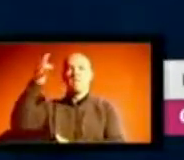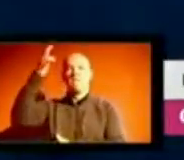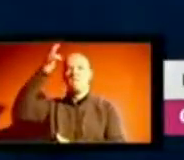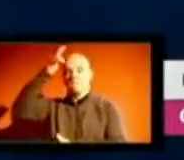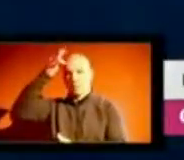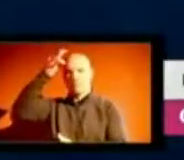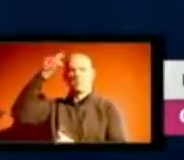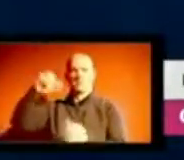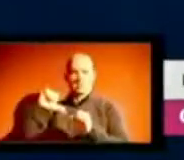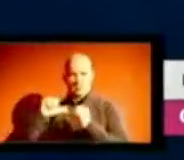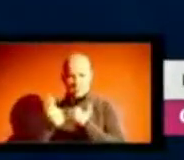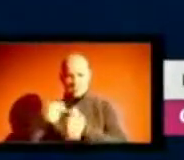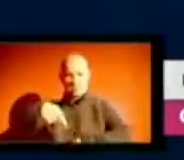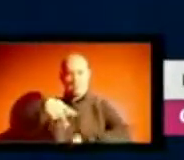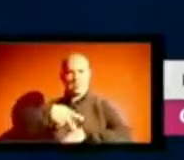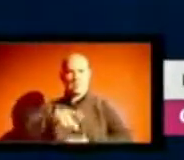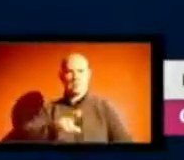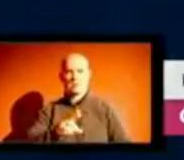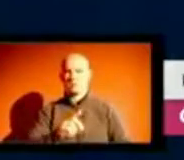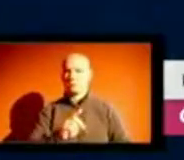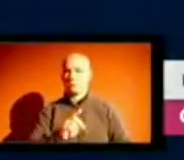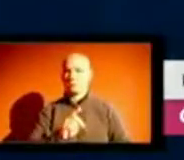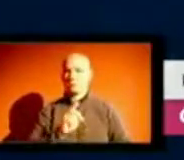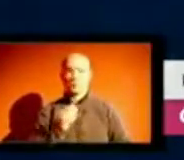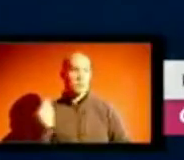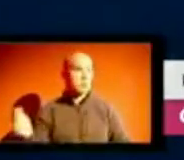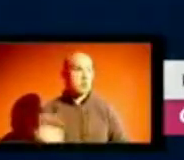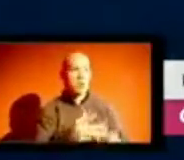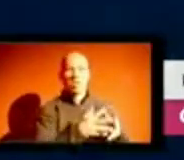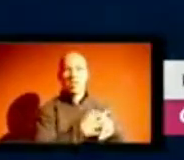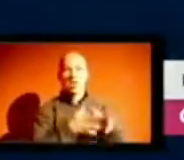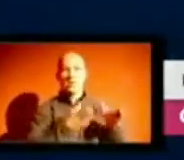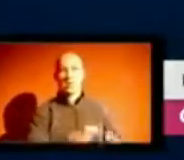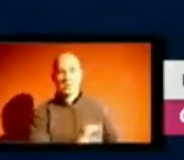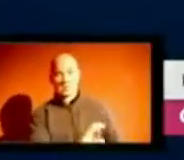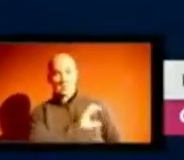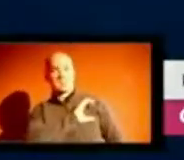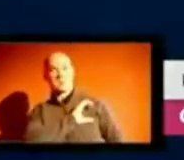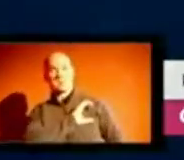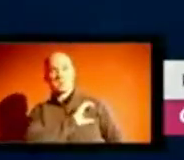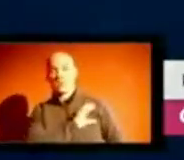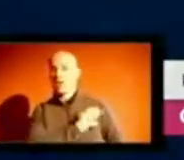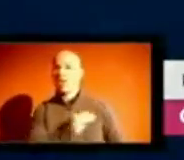authorities in Puerto Rico. We're all American citizens, and we